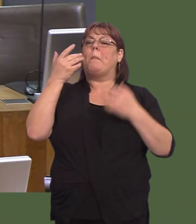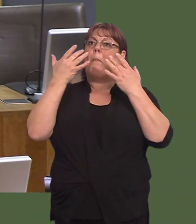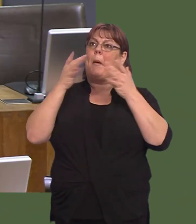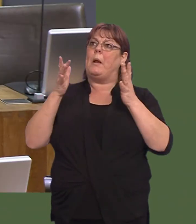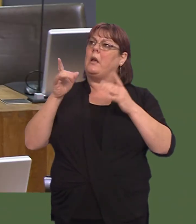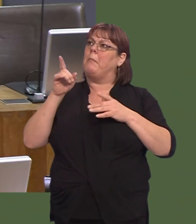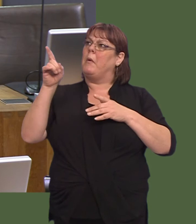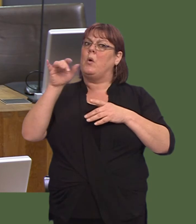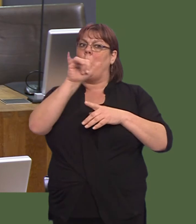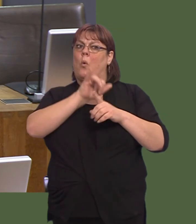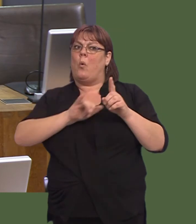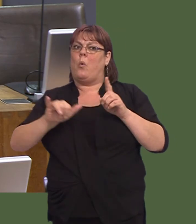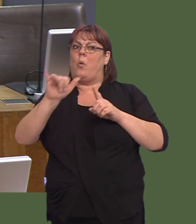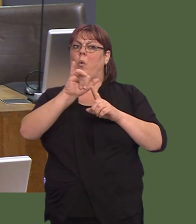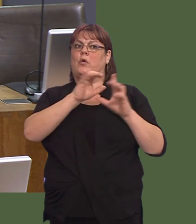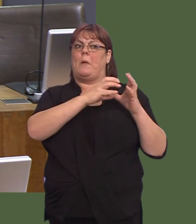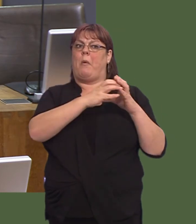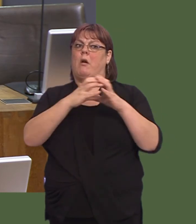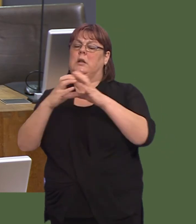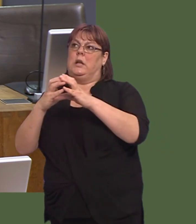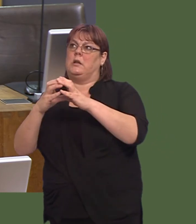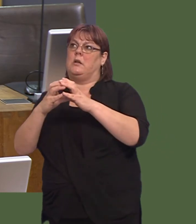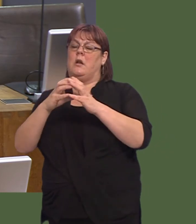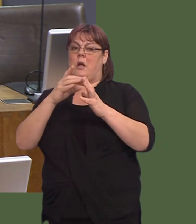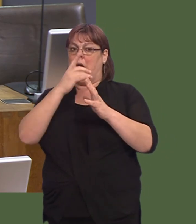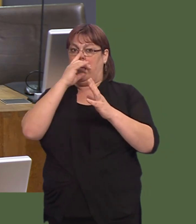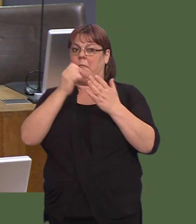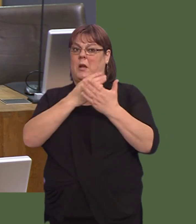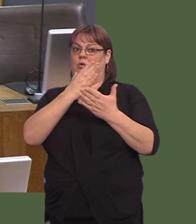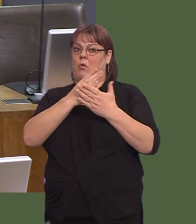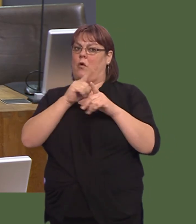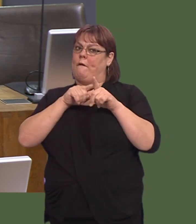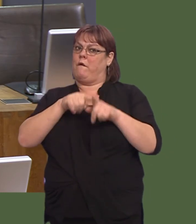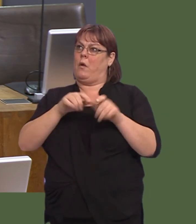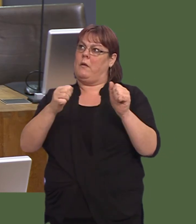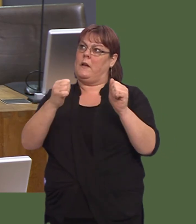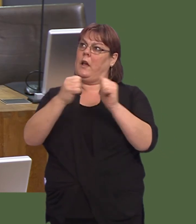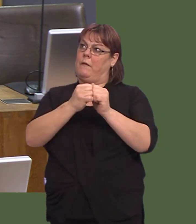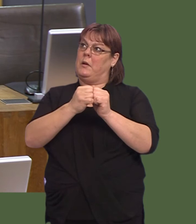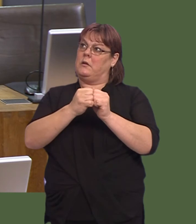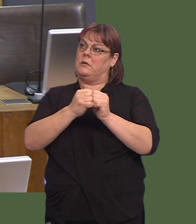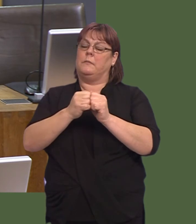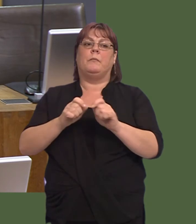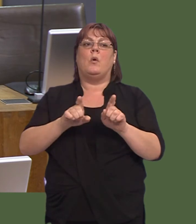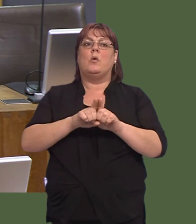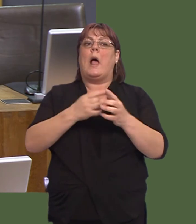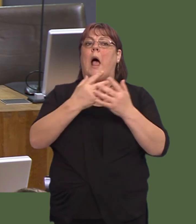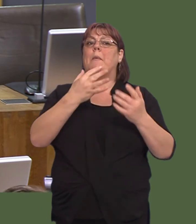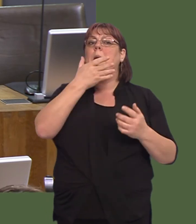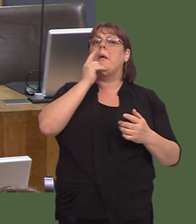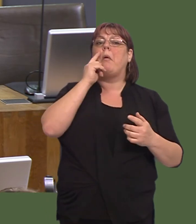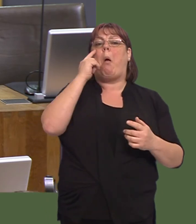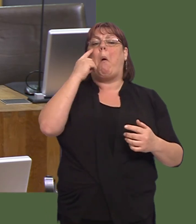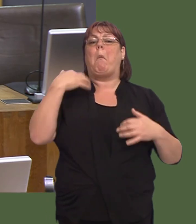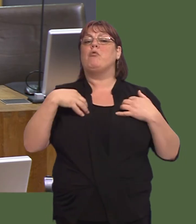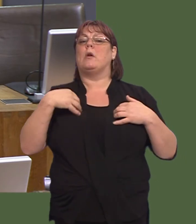record, which parties would be entitled to enforce the covenant that's in the documentation at the moment. Are you able to tell us as well how many expressions of